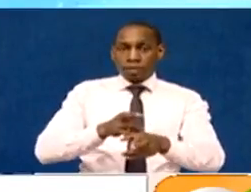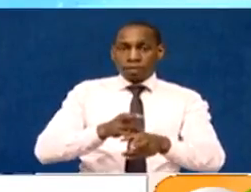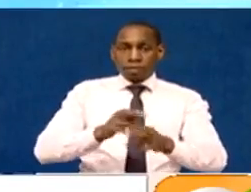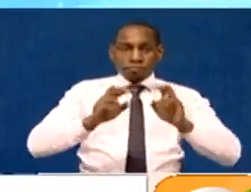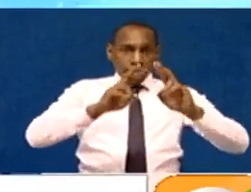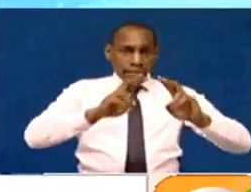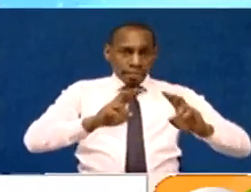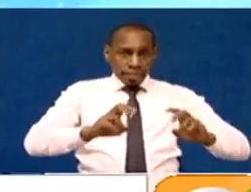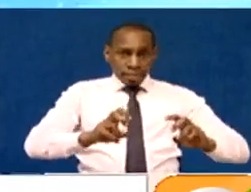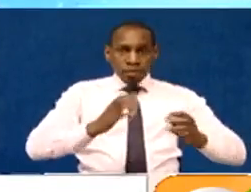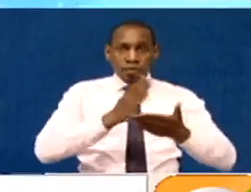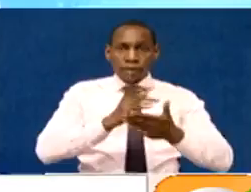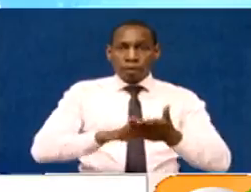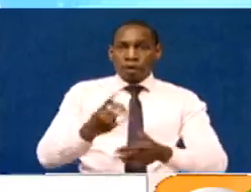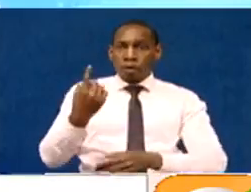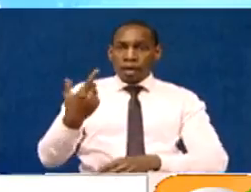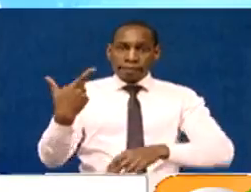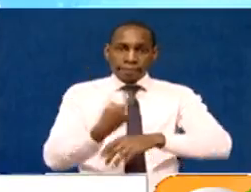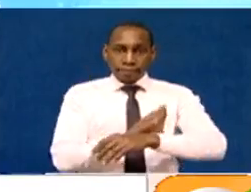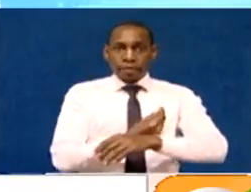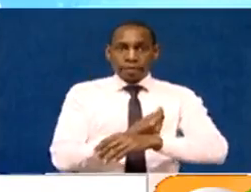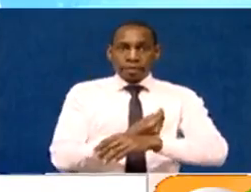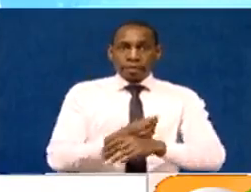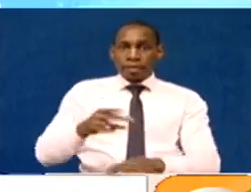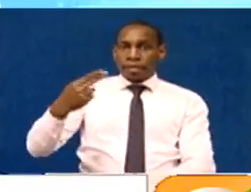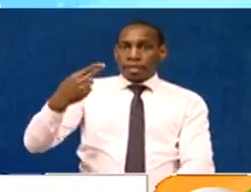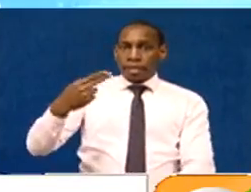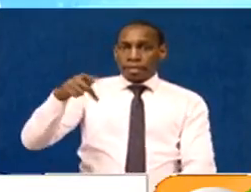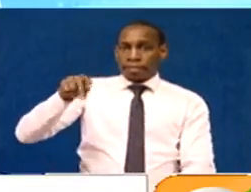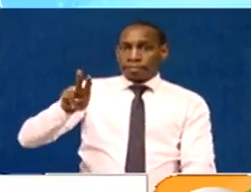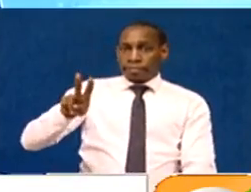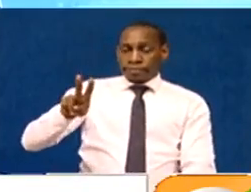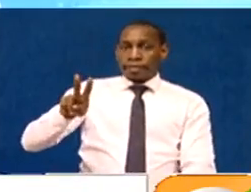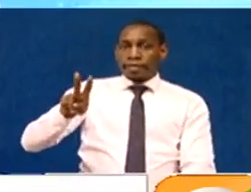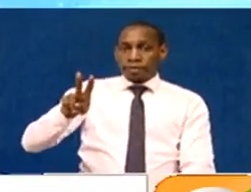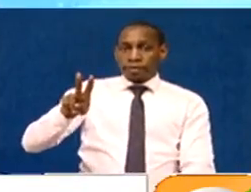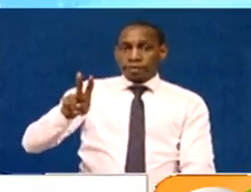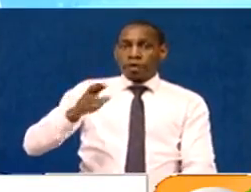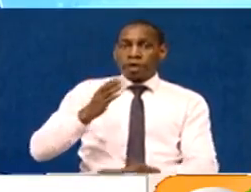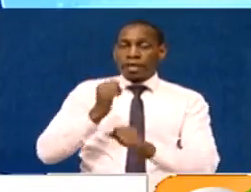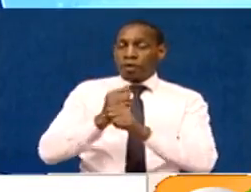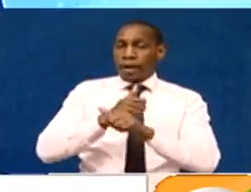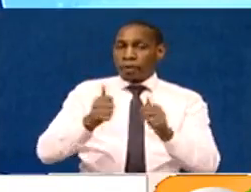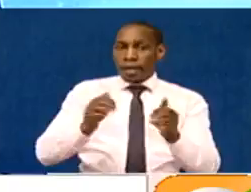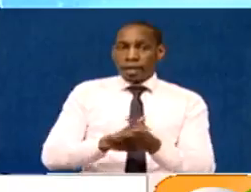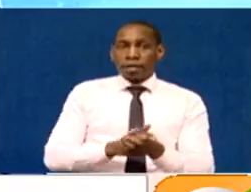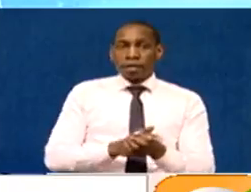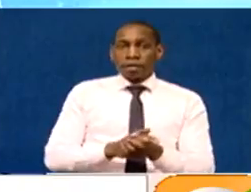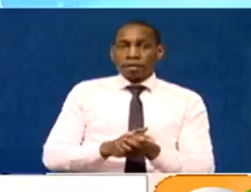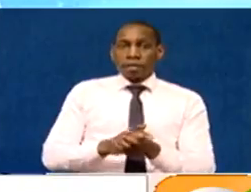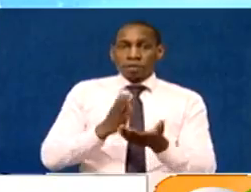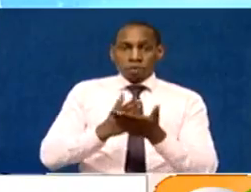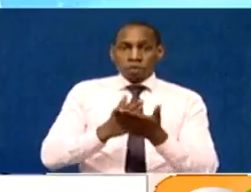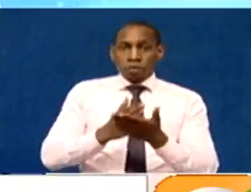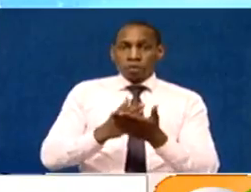randomized study that found a single dose human papillomavirus vaccine highly effective. The hopeful news